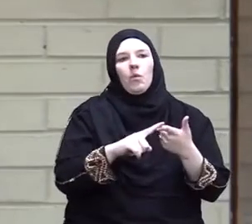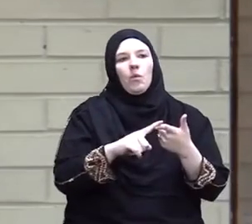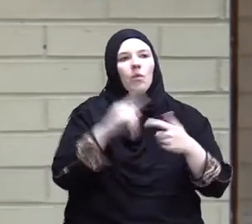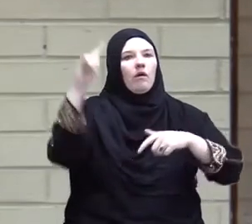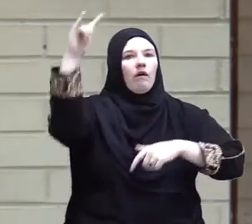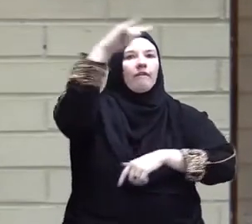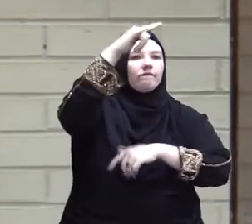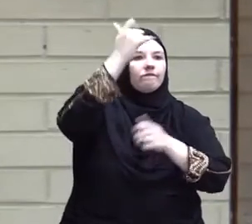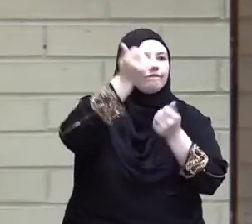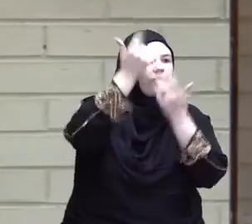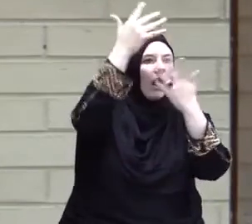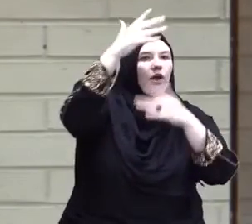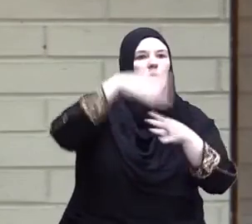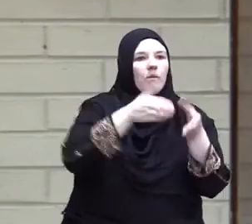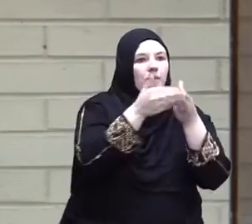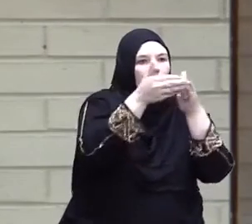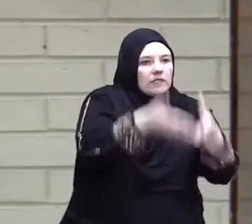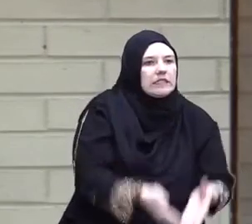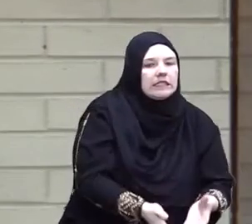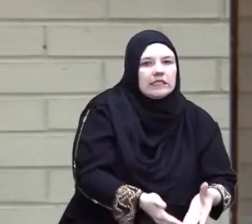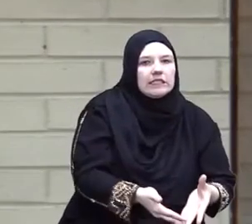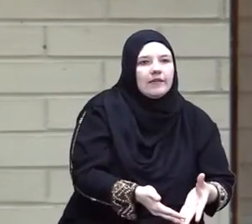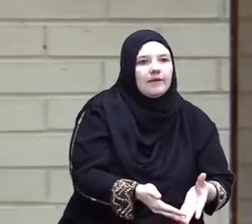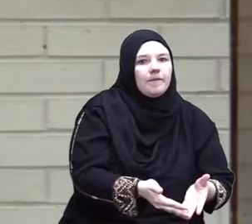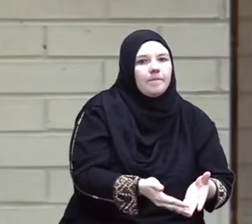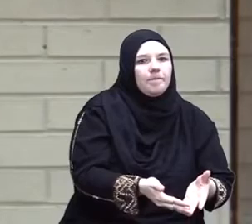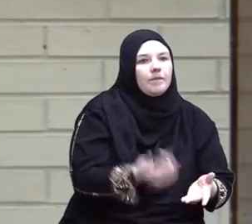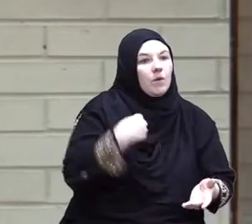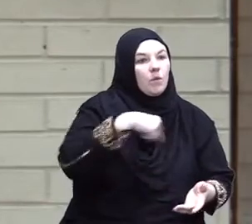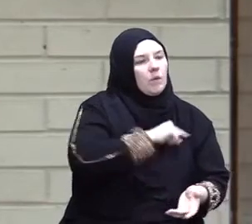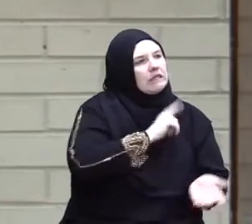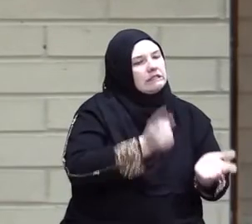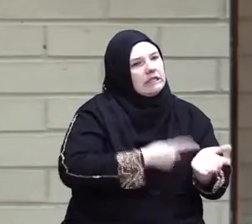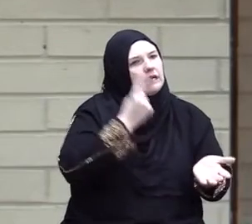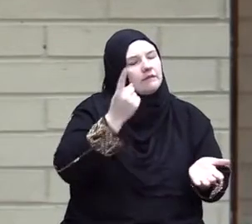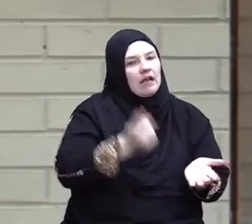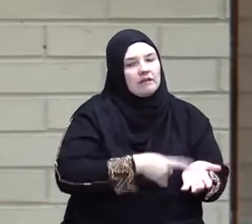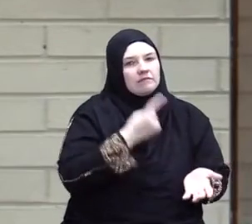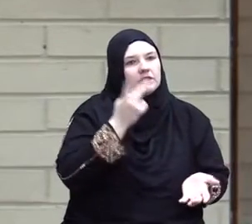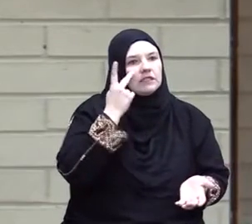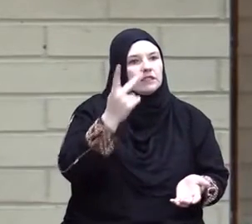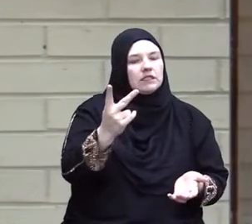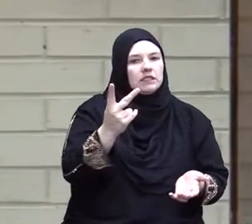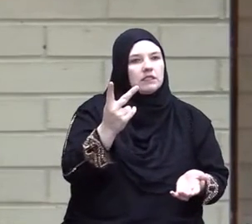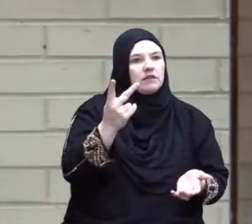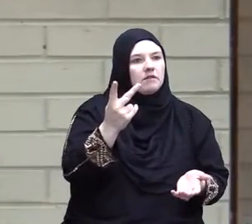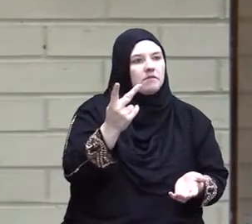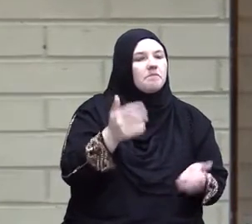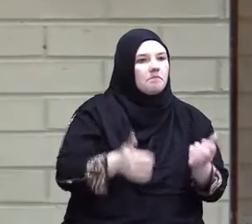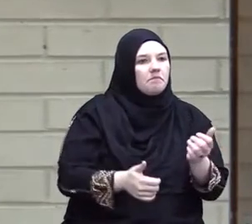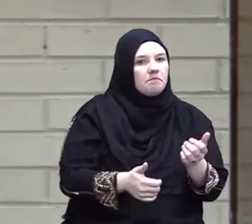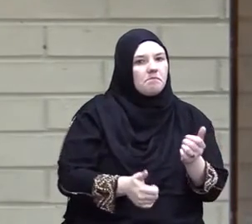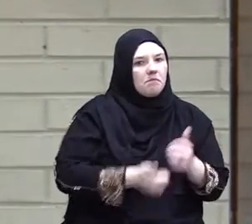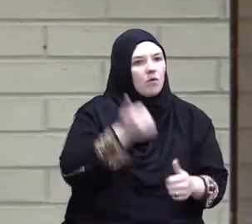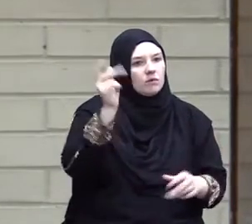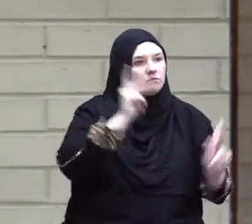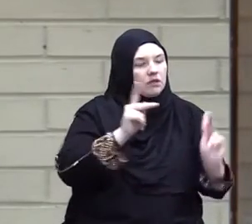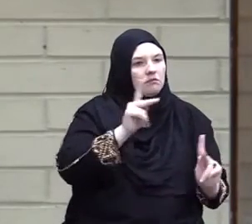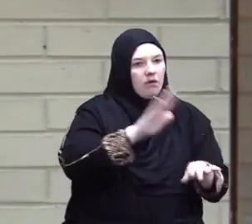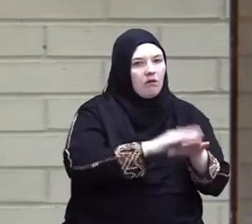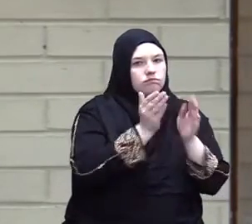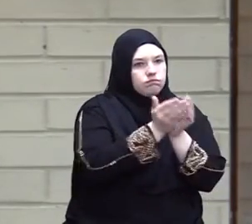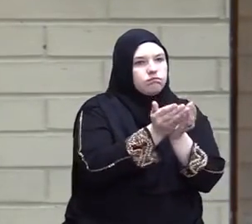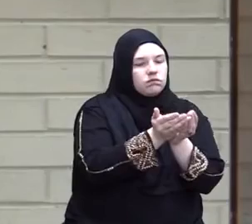catching fire or a ship sinking, we from time to time see the vast majority of the people on